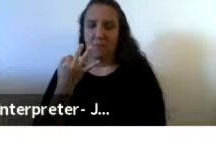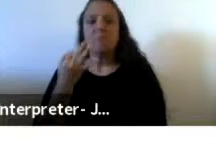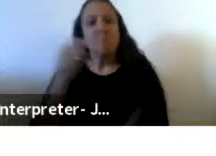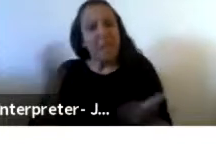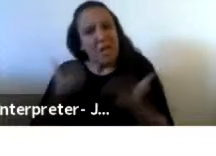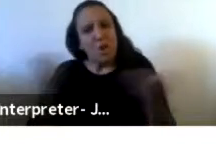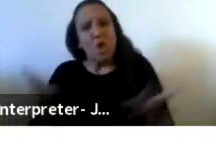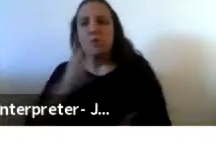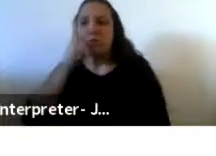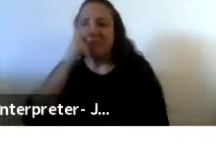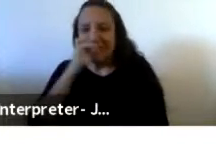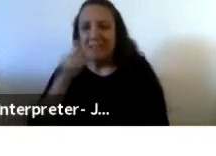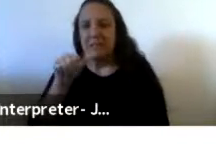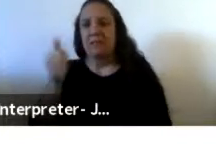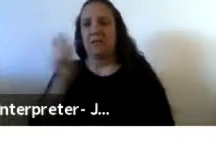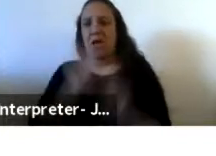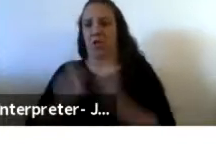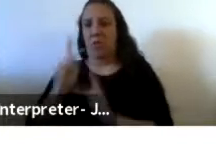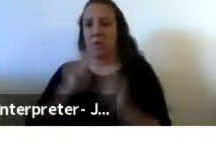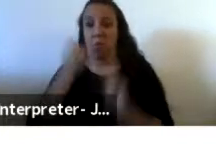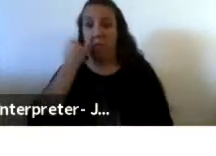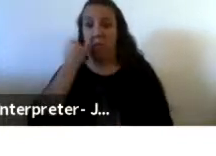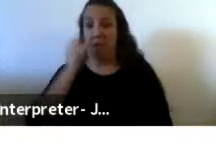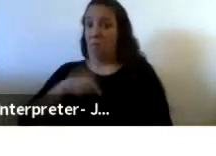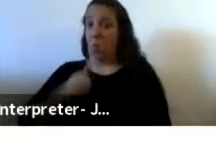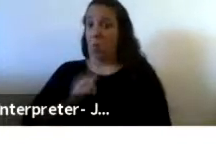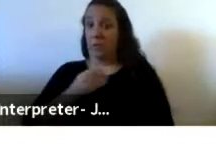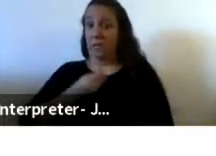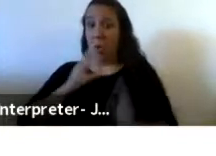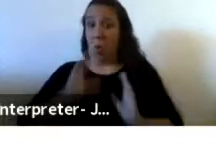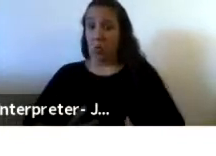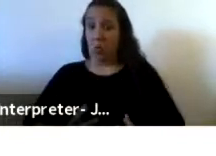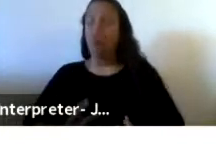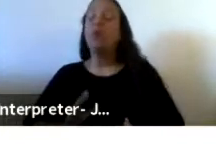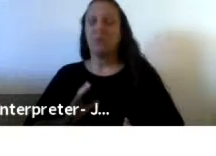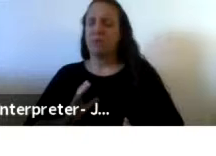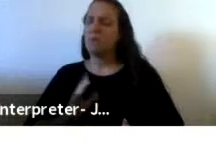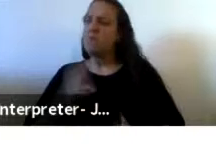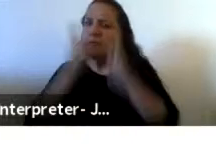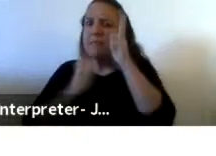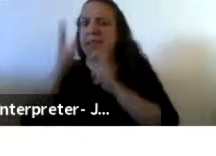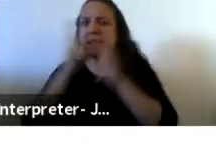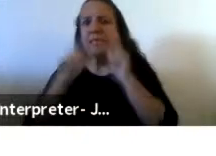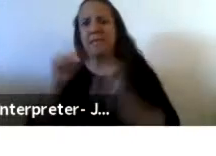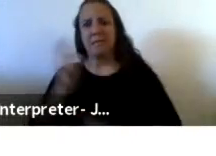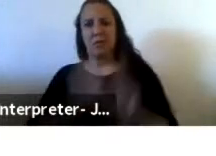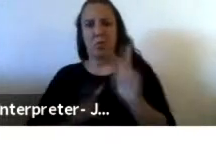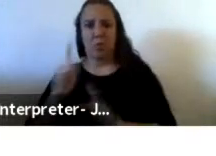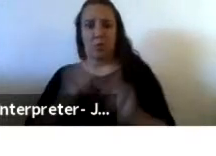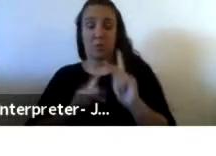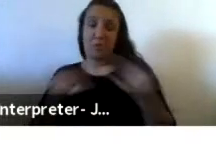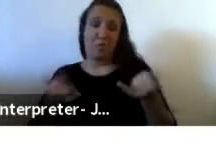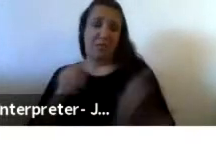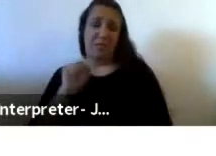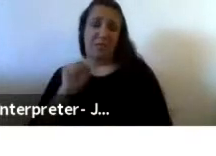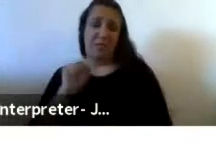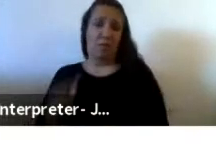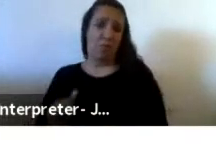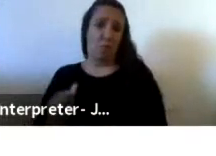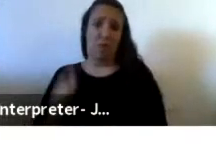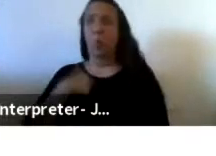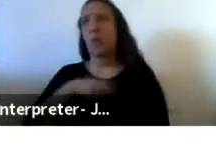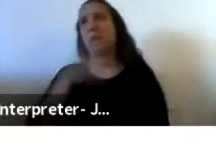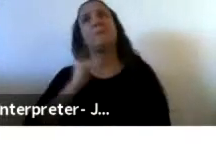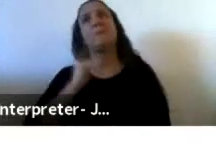other people within the business. Listen, this is South Florida. We go through hurricanes, you know what, and we actually survive.